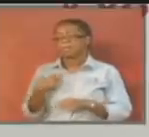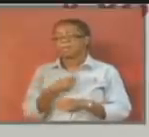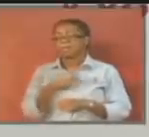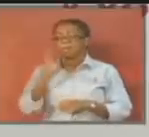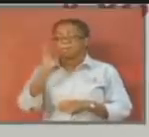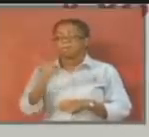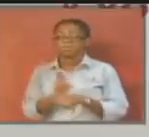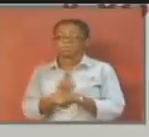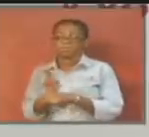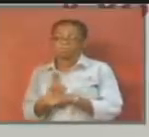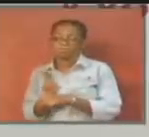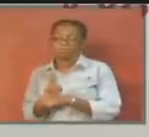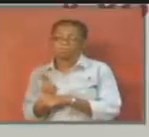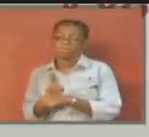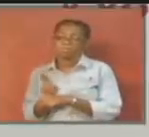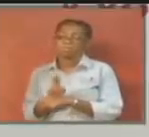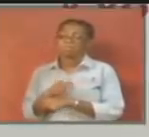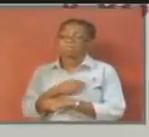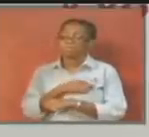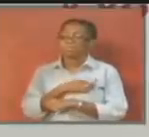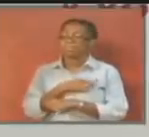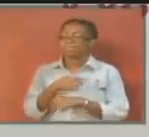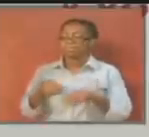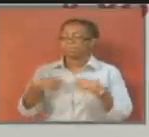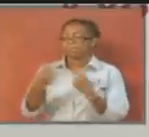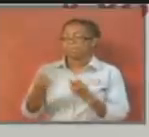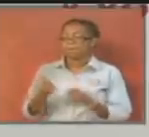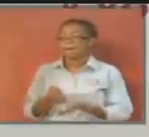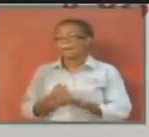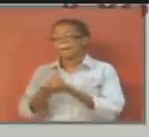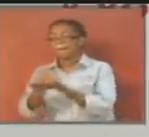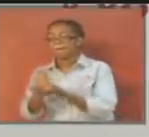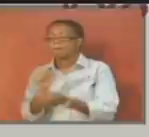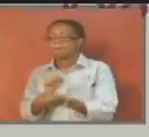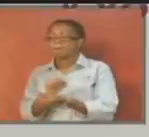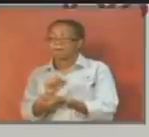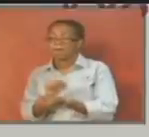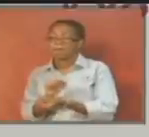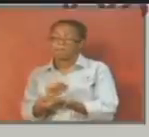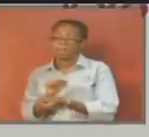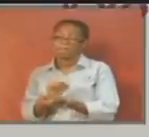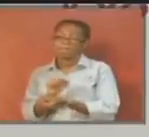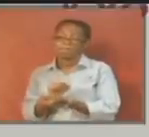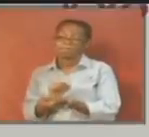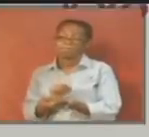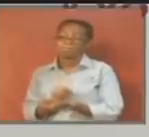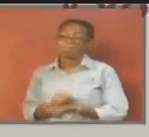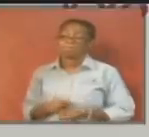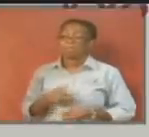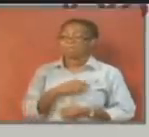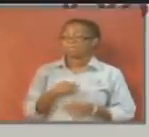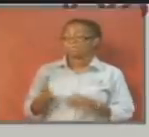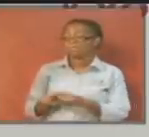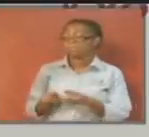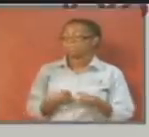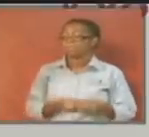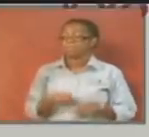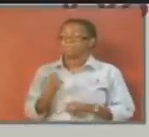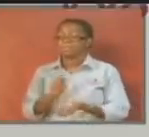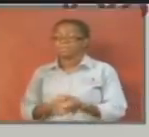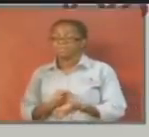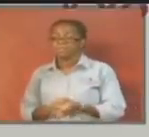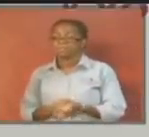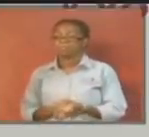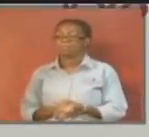liaised with the TTMA, our Trinidad and Tobago Medical Association, and Nursing Association to widen our net of